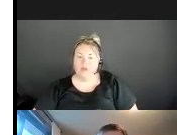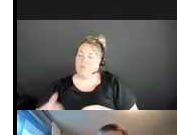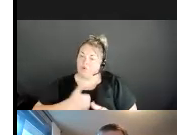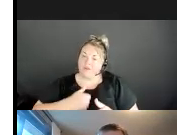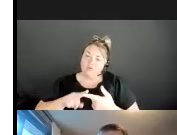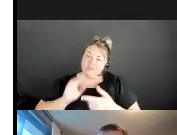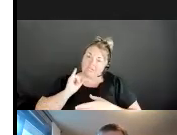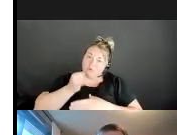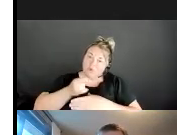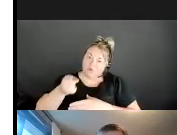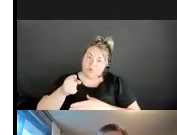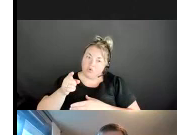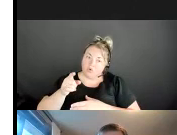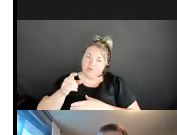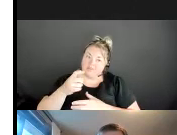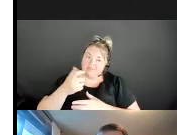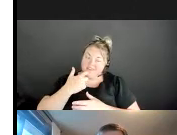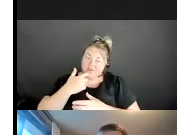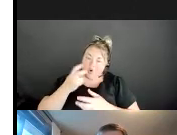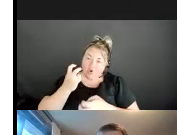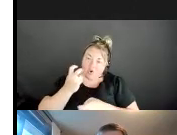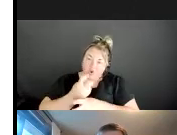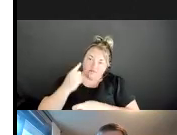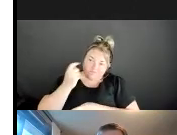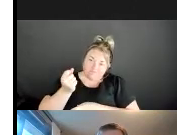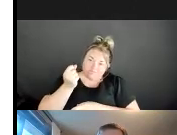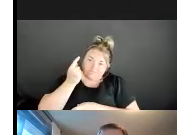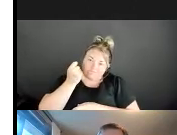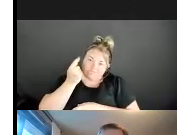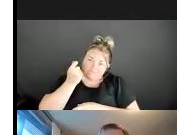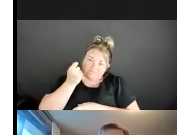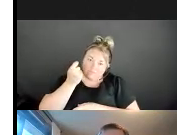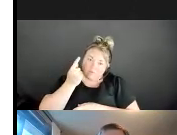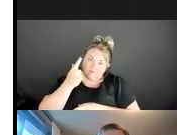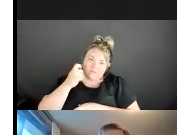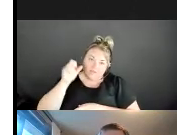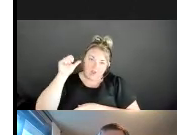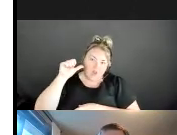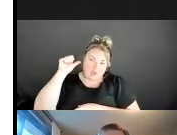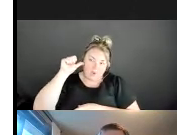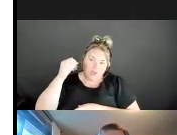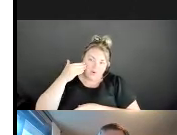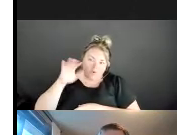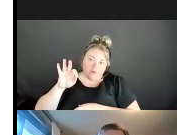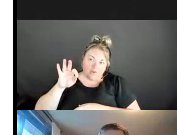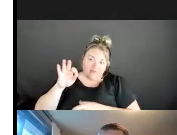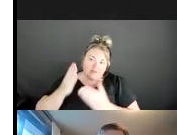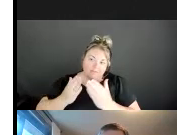a chat from Lori saying she's having a hard time understanding. I don't know if maybe